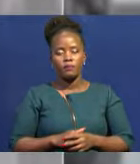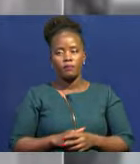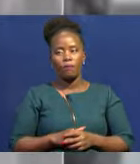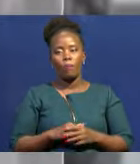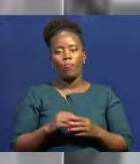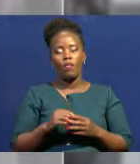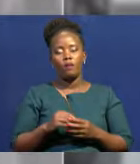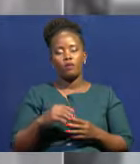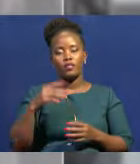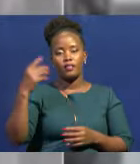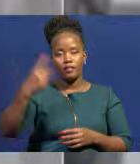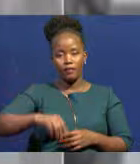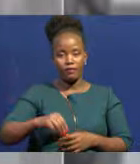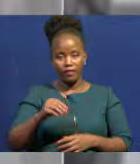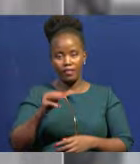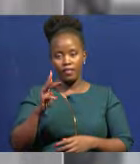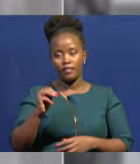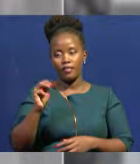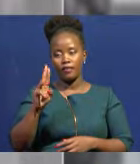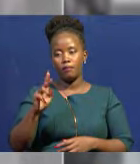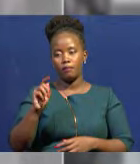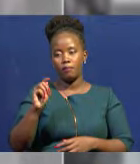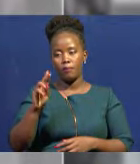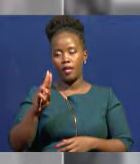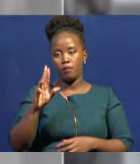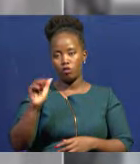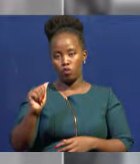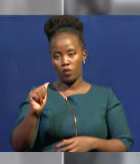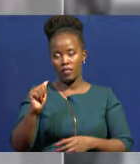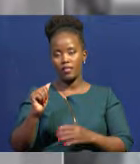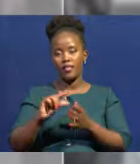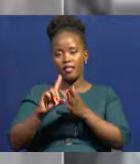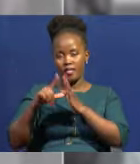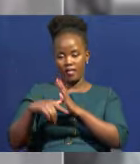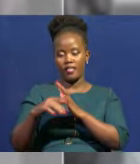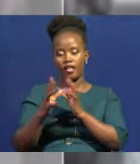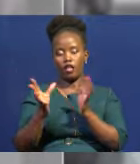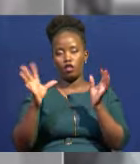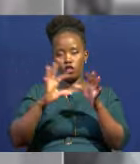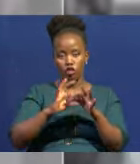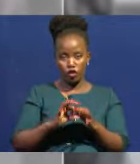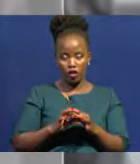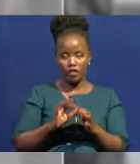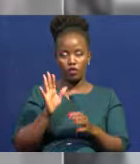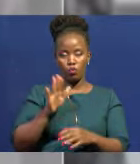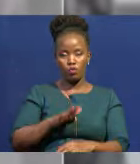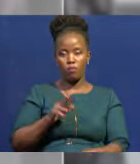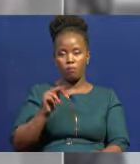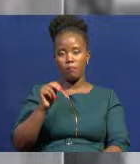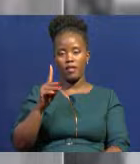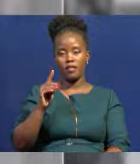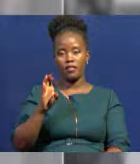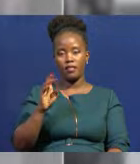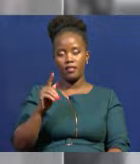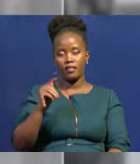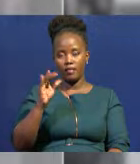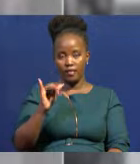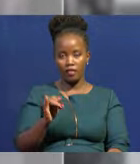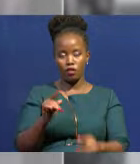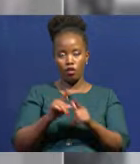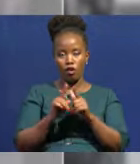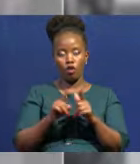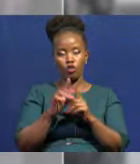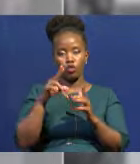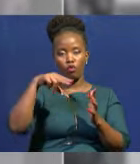He lost to Alfred Mutua. Katuku later joined NDETI in decamping to Chama cha Uzalendo and contested